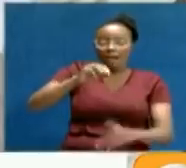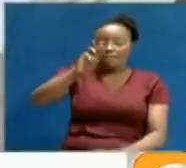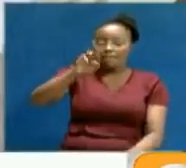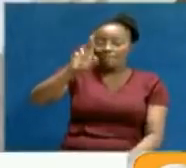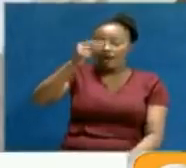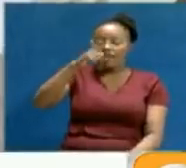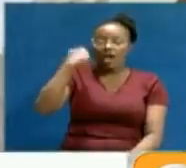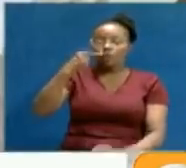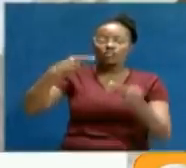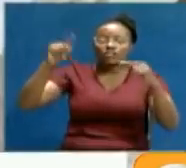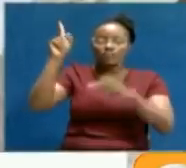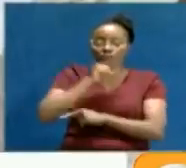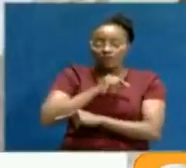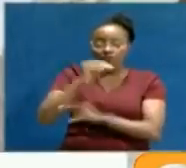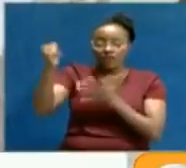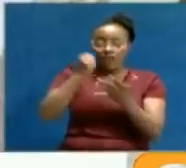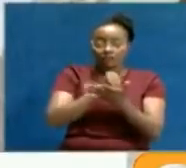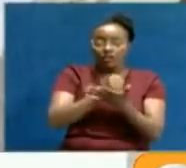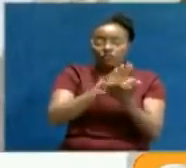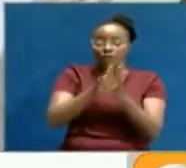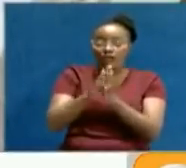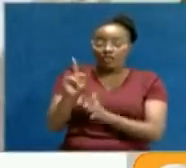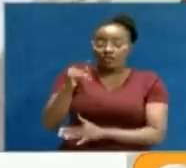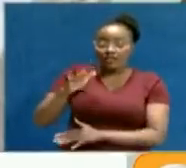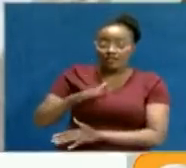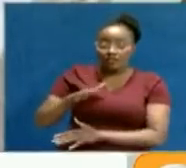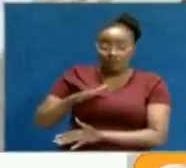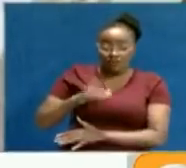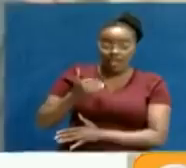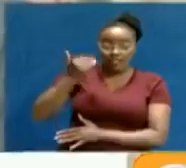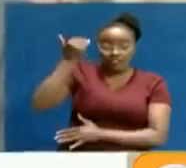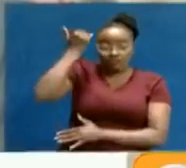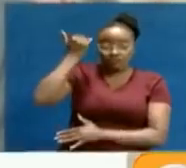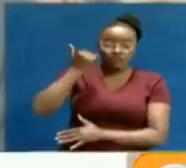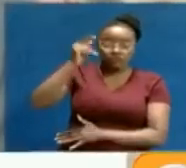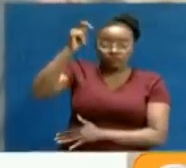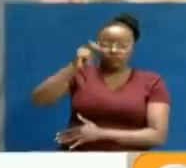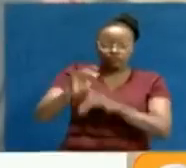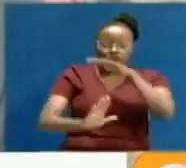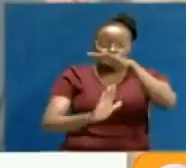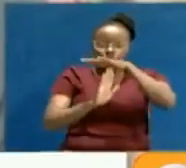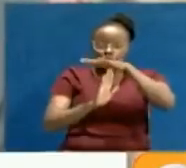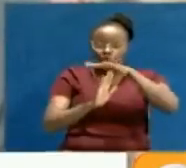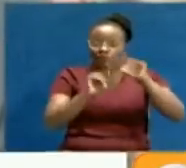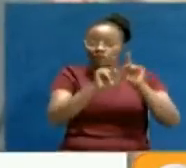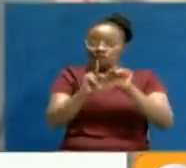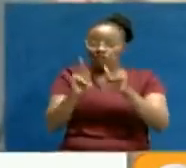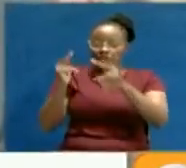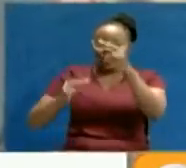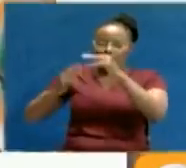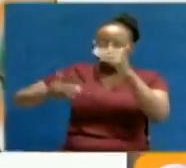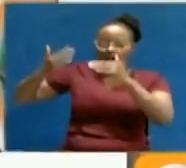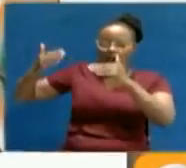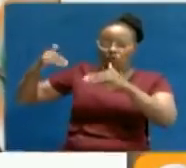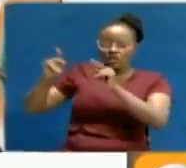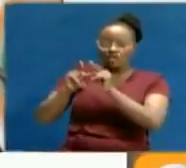who, if successful, will be appointed as Kenya's first female Chief Justice. Justice Ouko divulged their history that dates back to